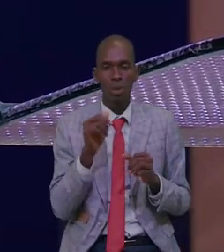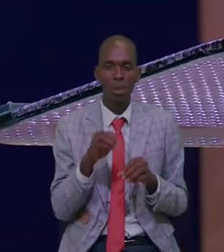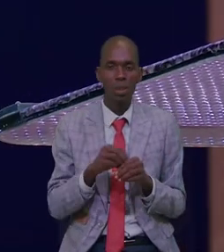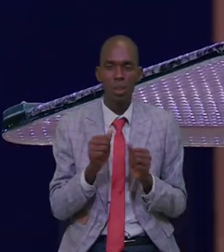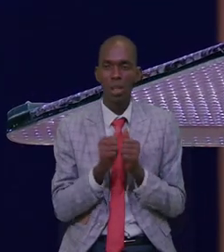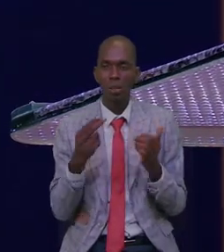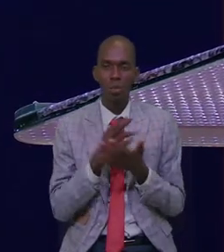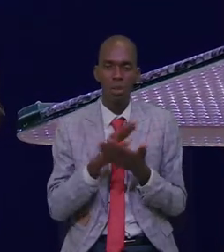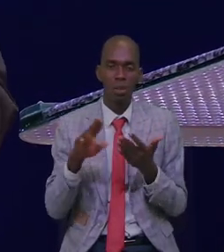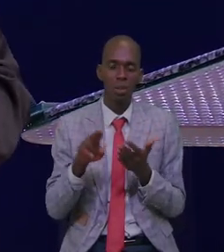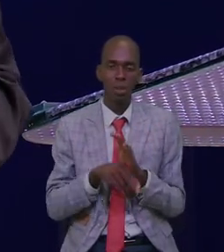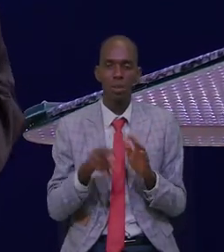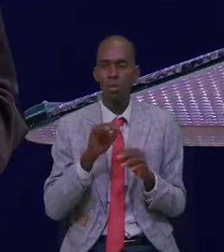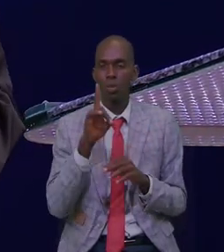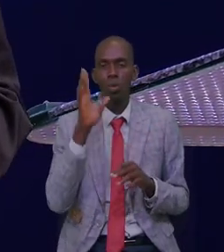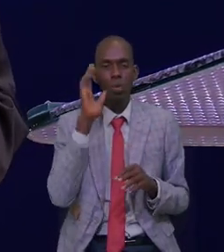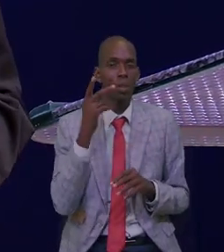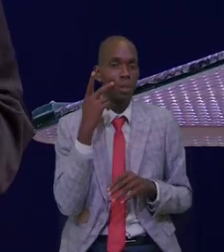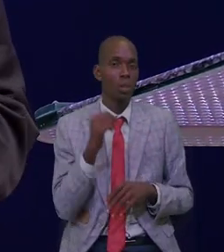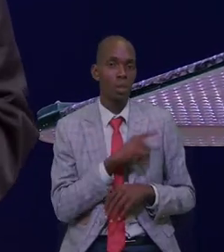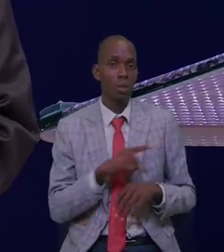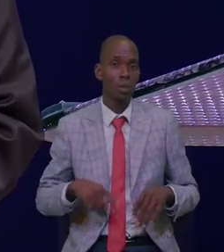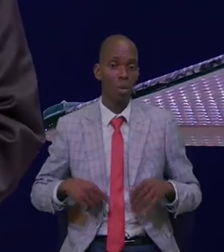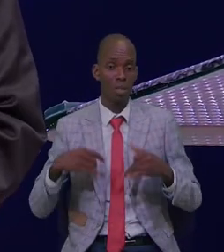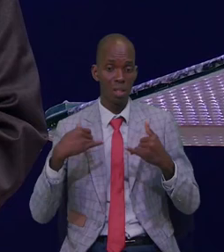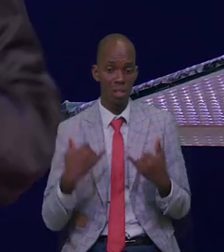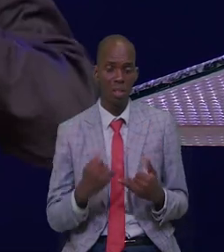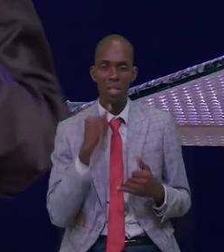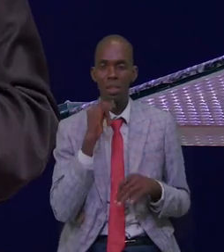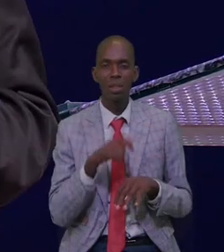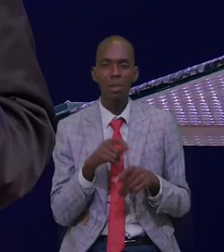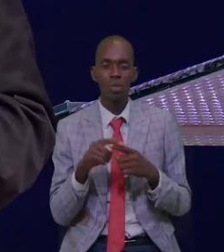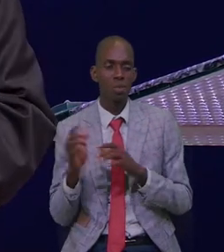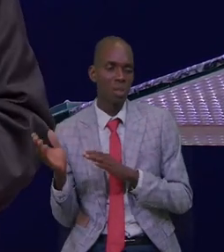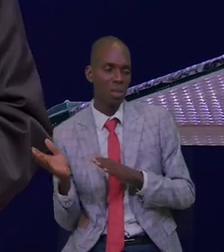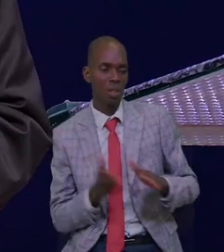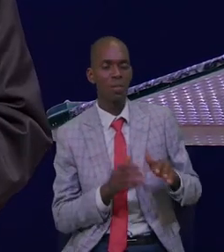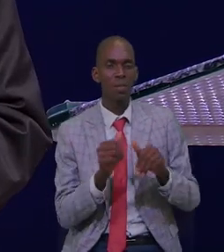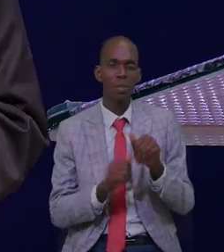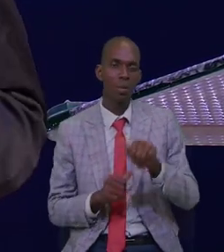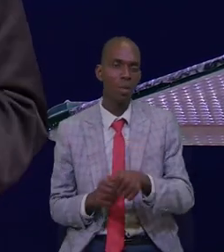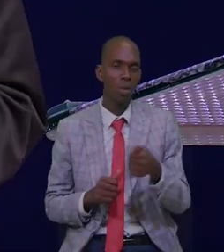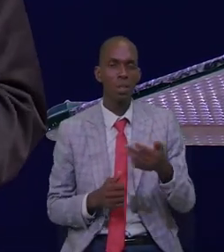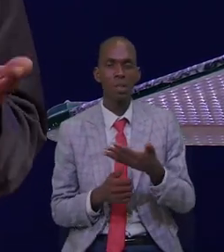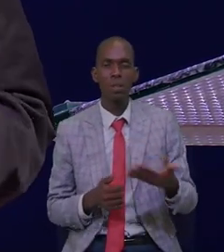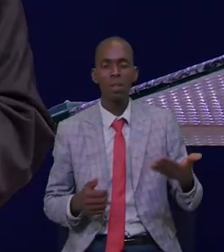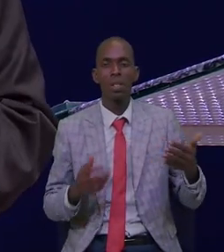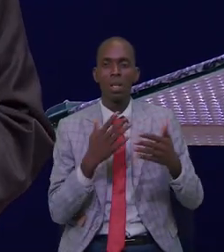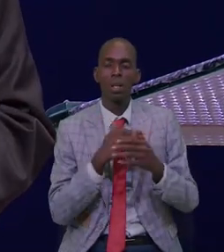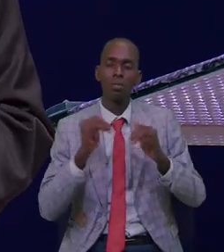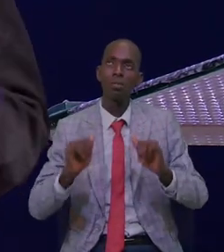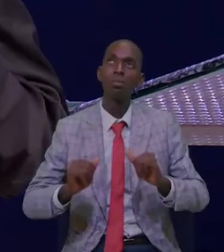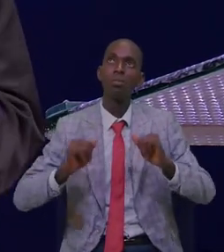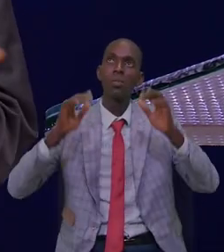to abandon every other thing and give priority to this. If you have hatred in your heart, if you have animosity